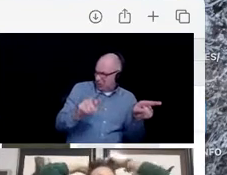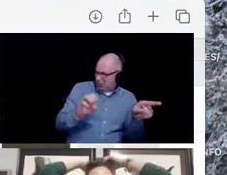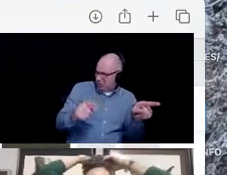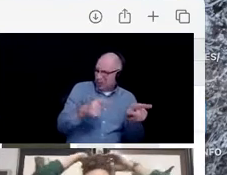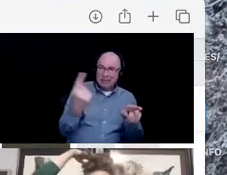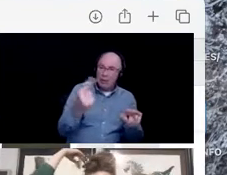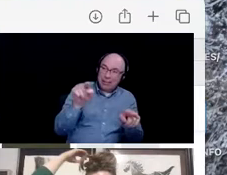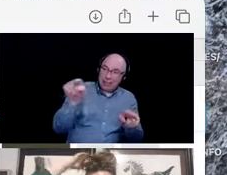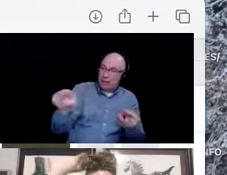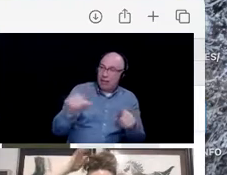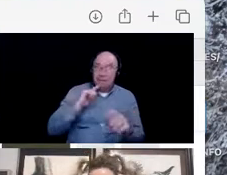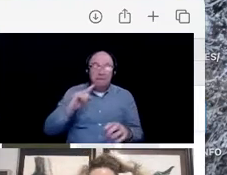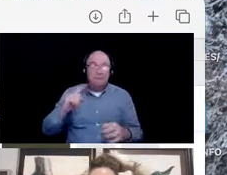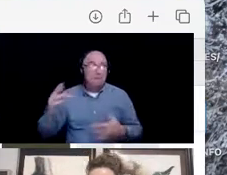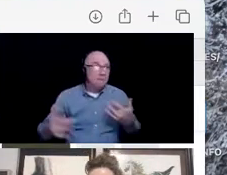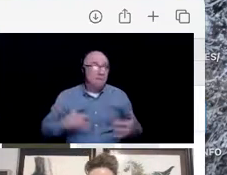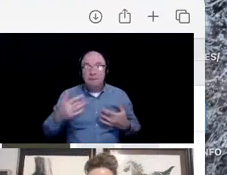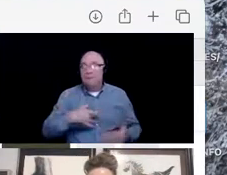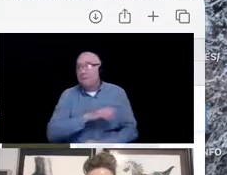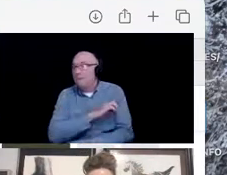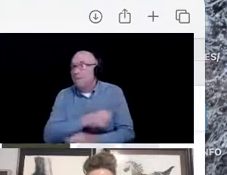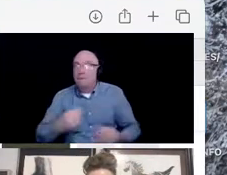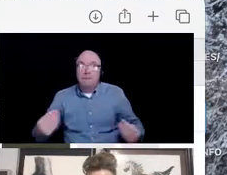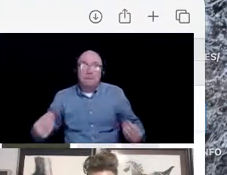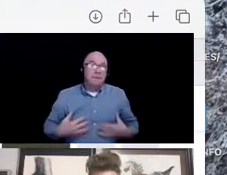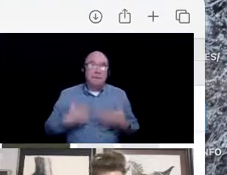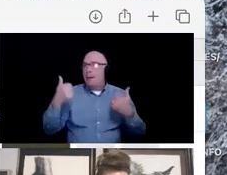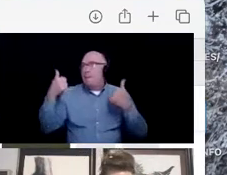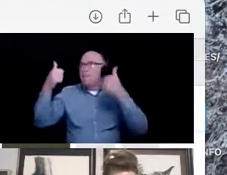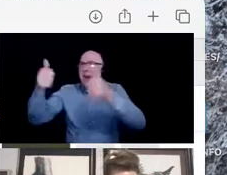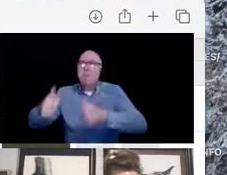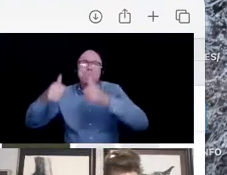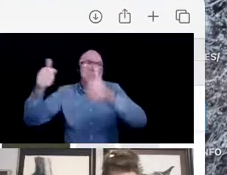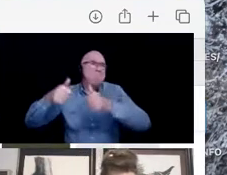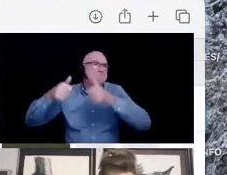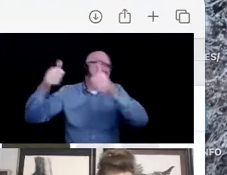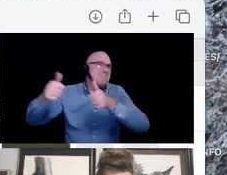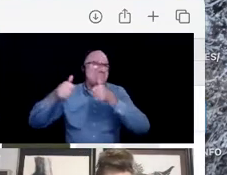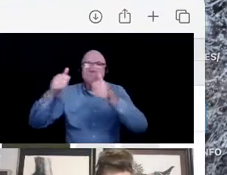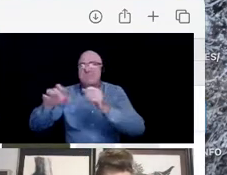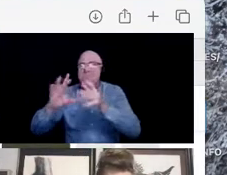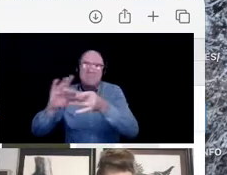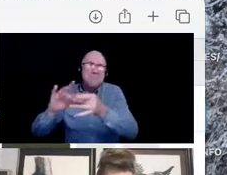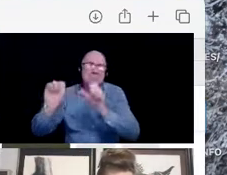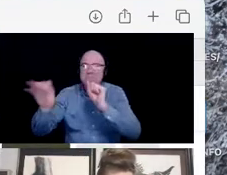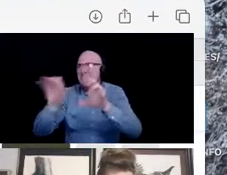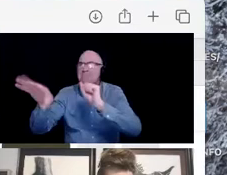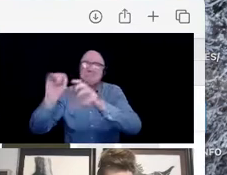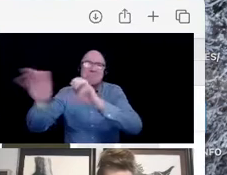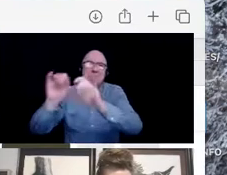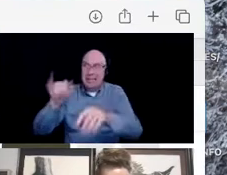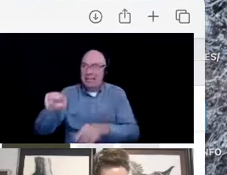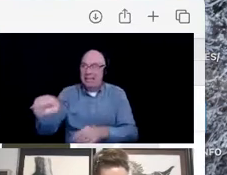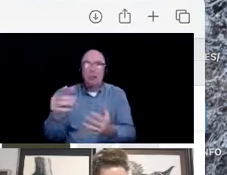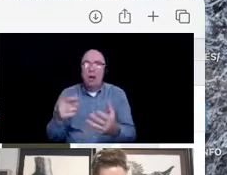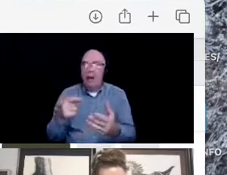was energetic and joyous and posting things like that and putting content like that out there. She wanted some